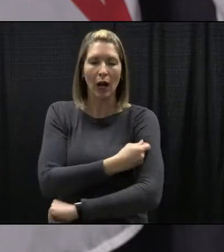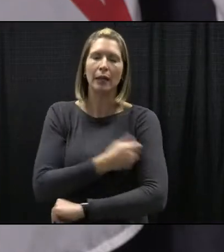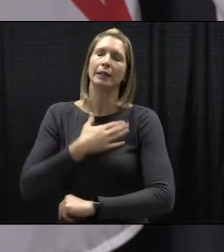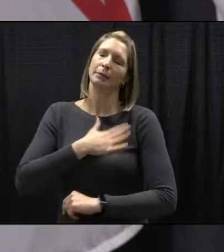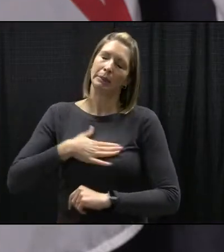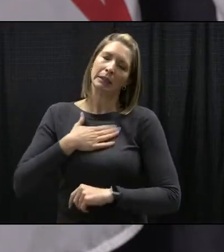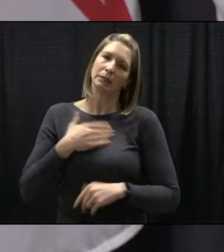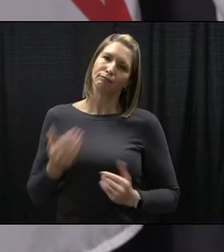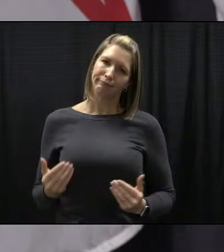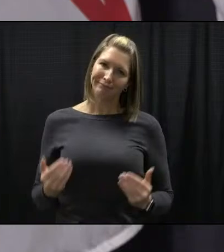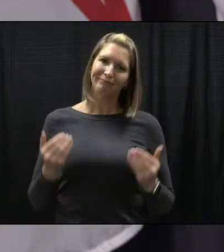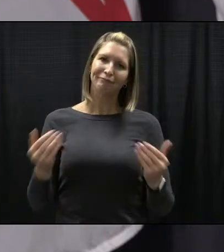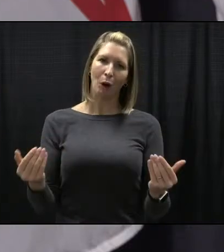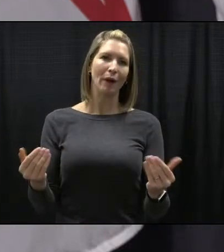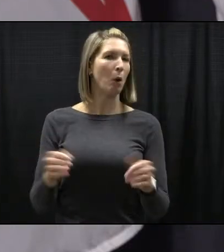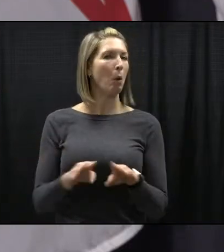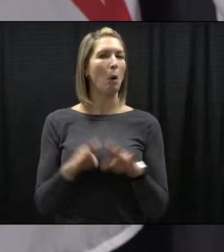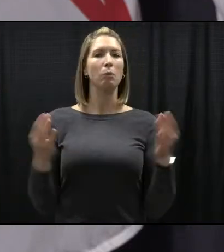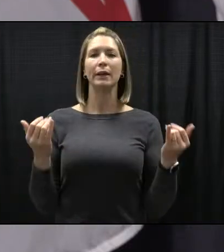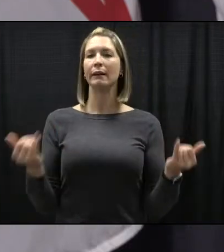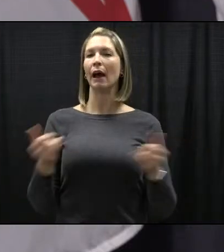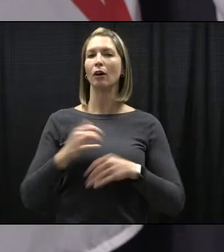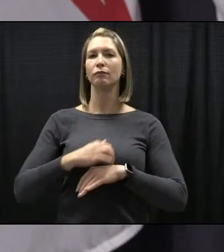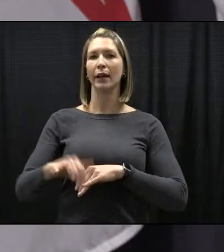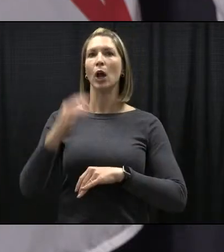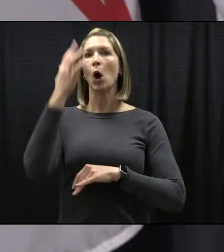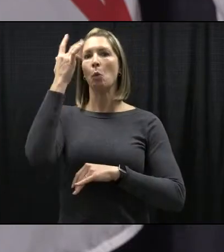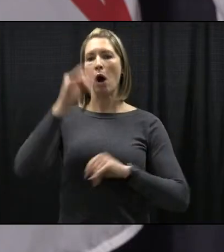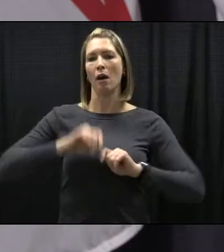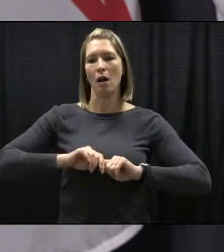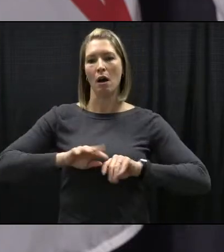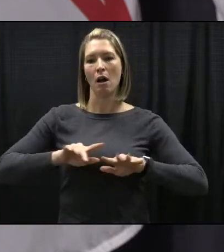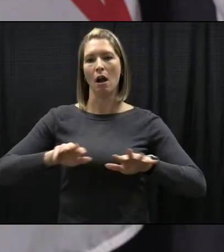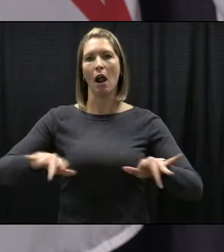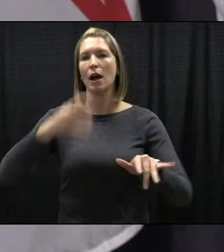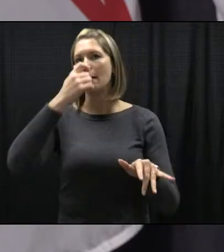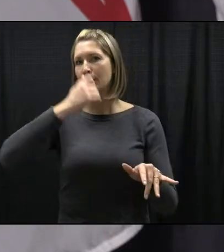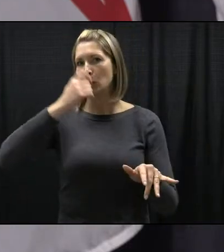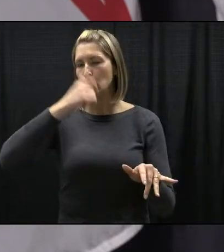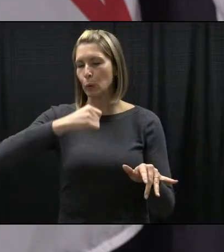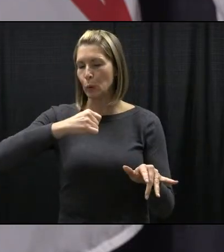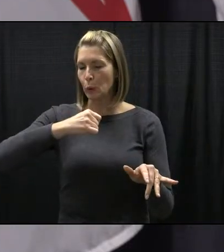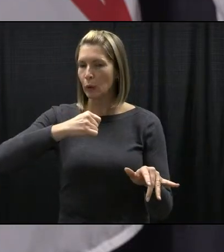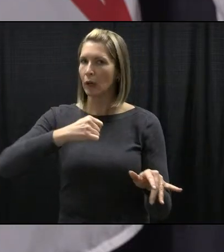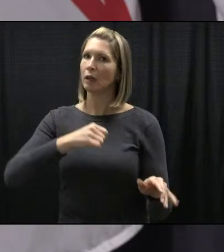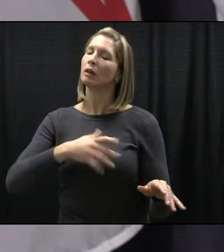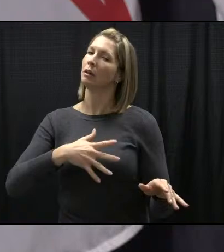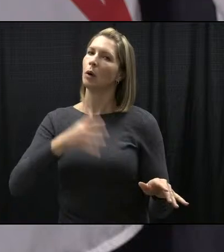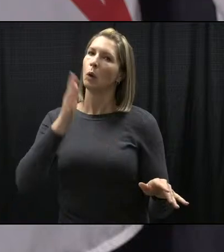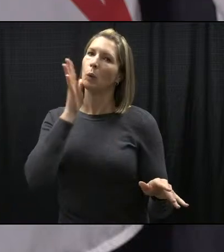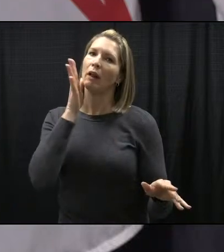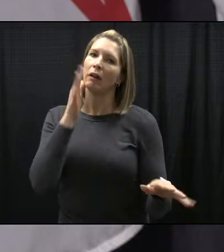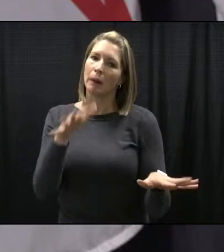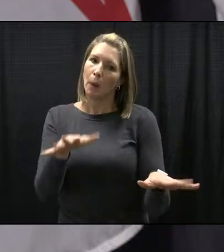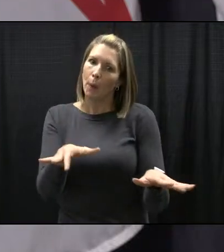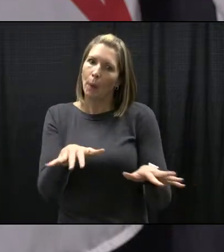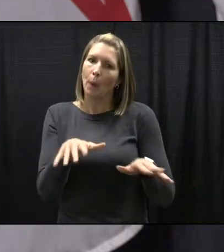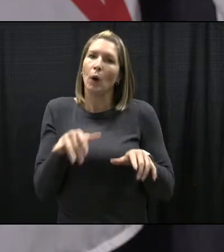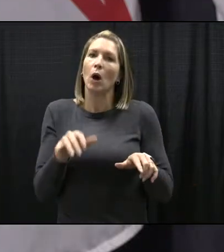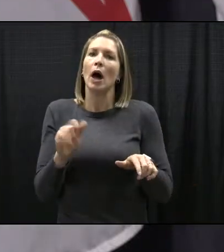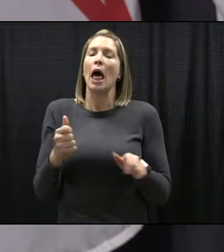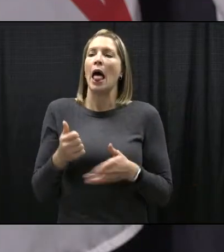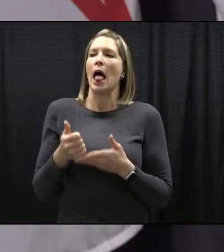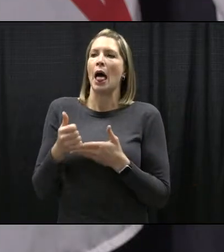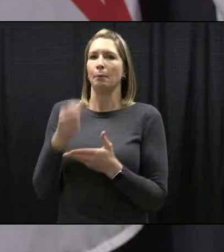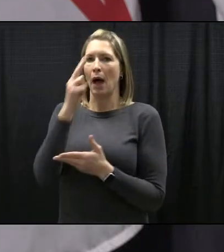go a long way in helping us avoid the spread of influenza and protect our health system's capacity while we continue to contend